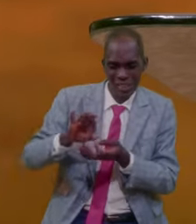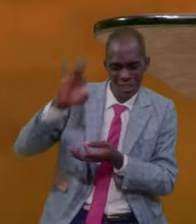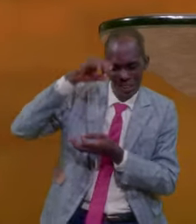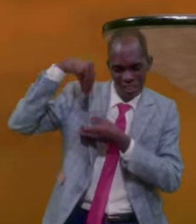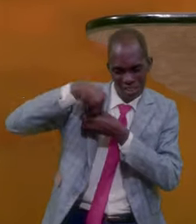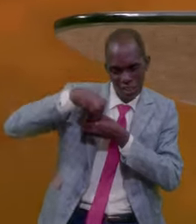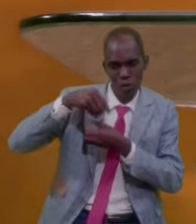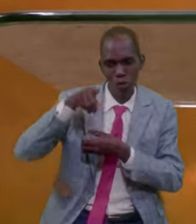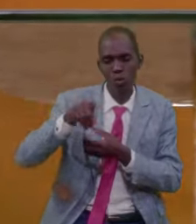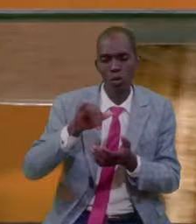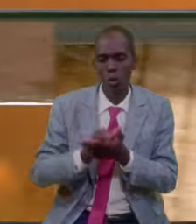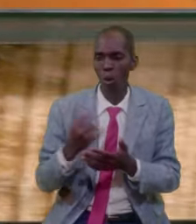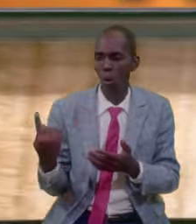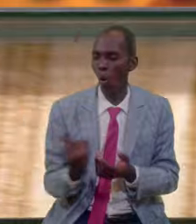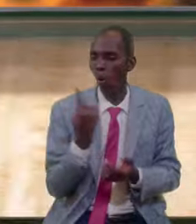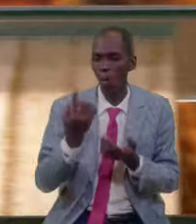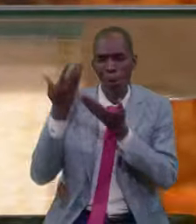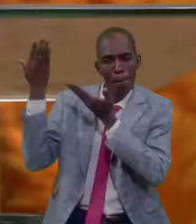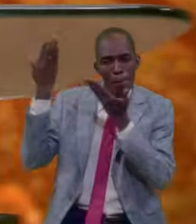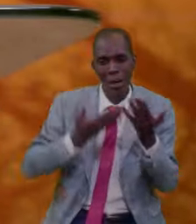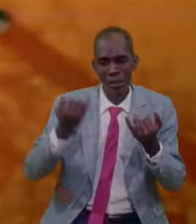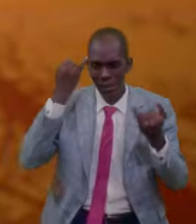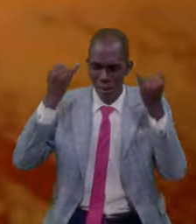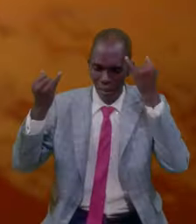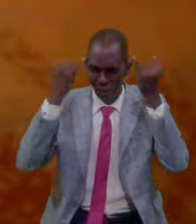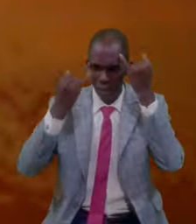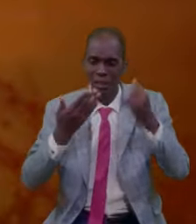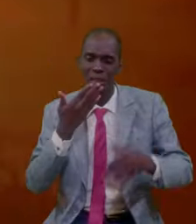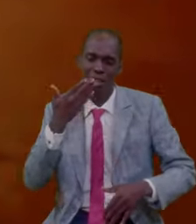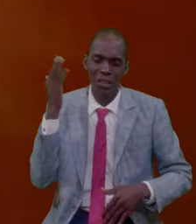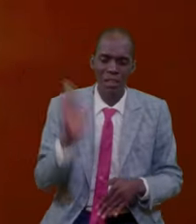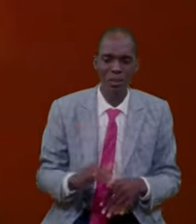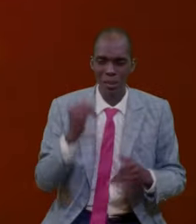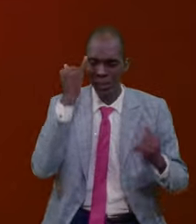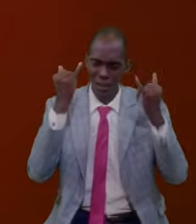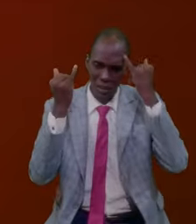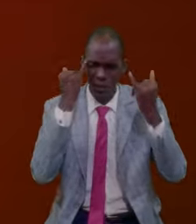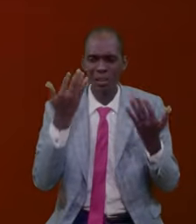thinking of evil, always imagining evil, always dreaming of evil? Tell me,